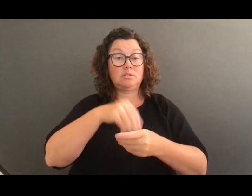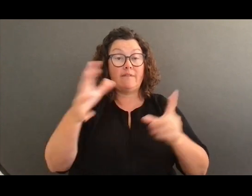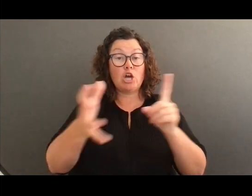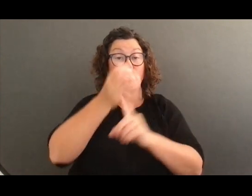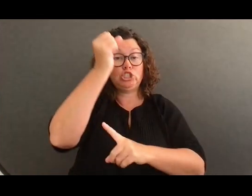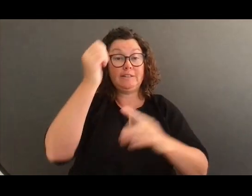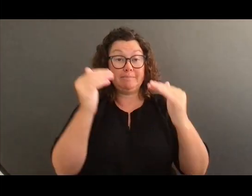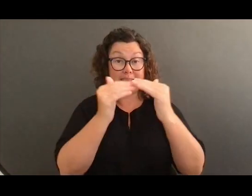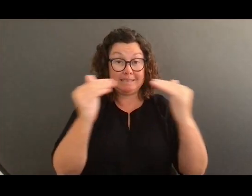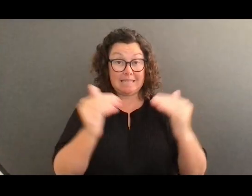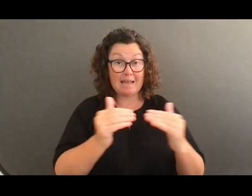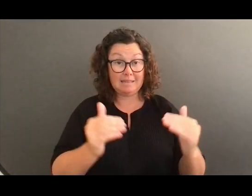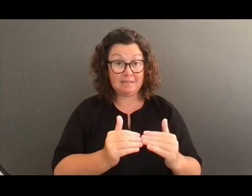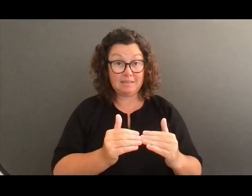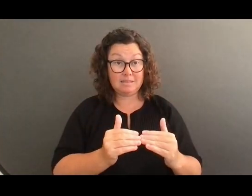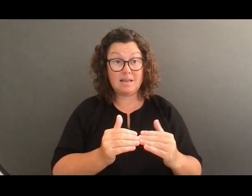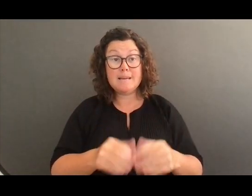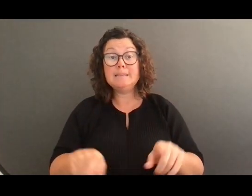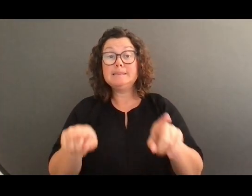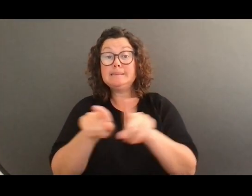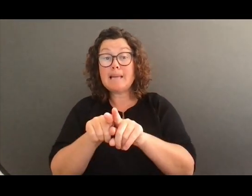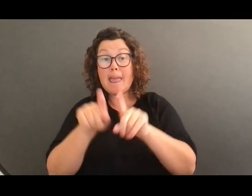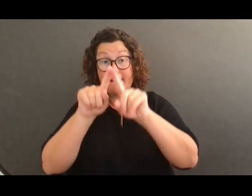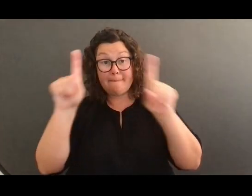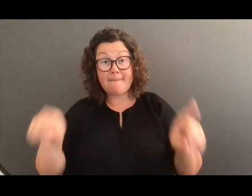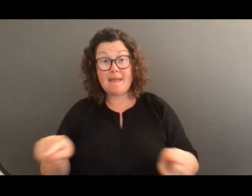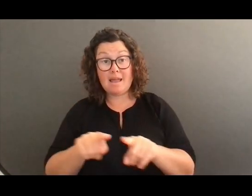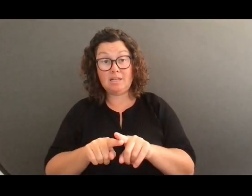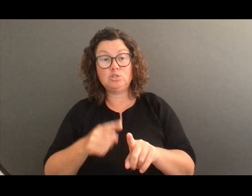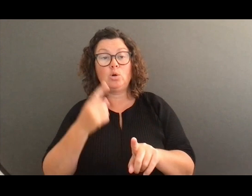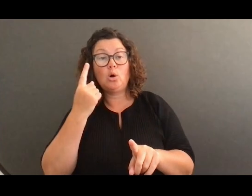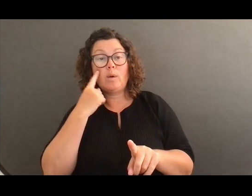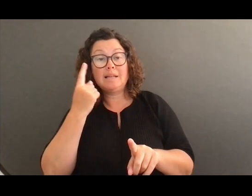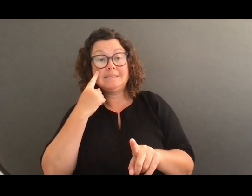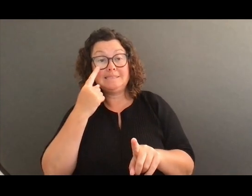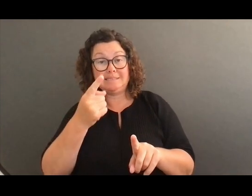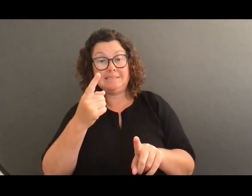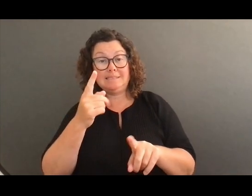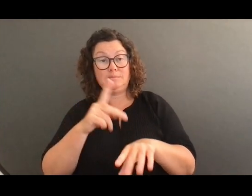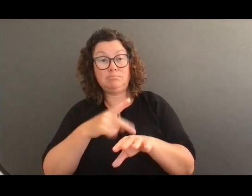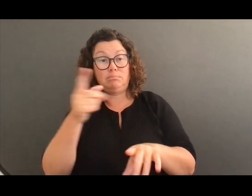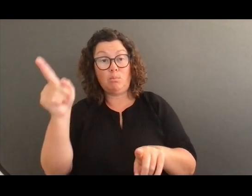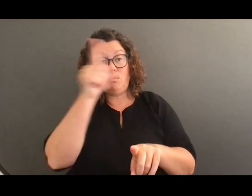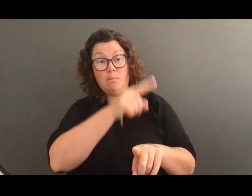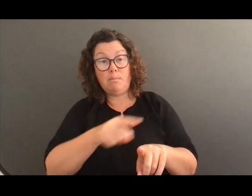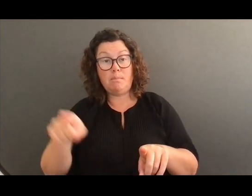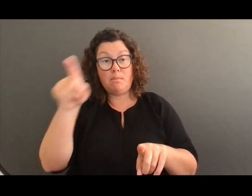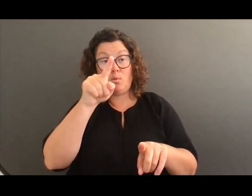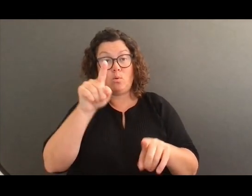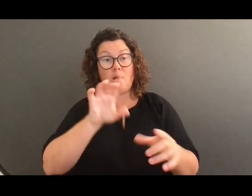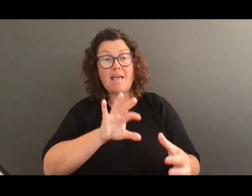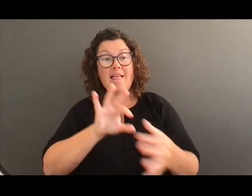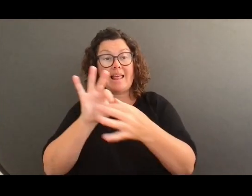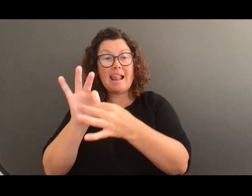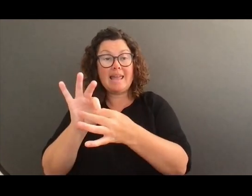and on the same website page, you will see the corresponding strands, they're the